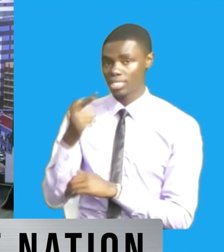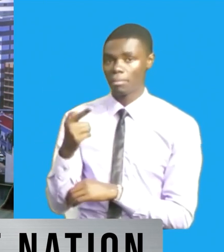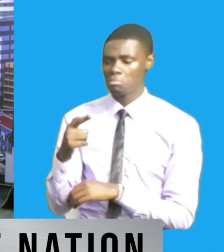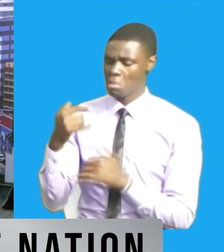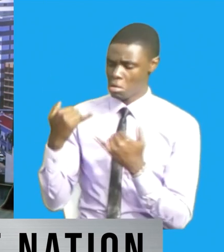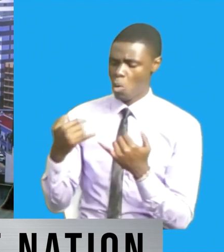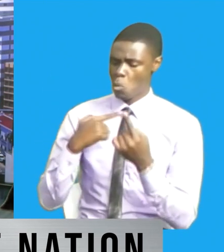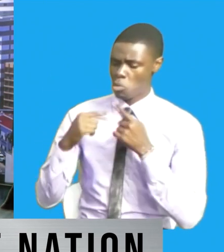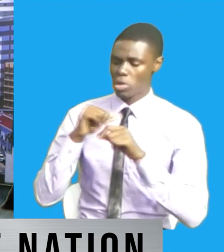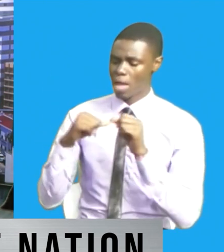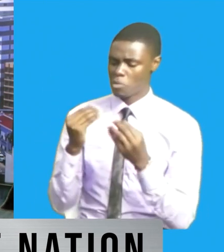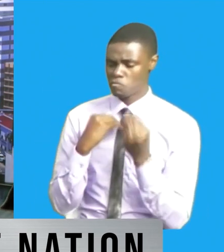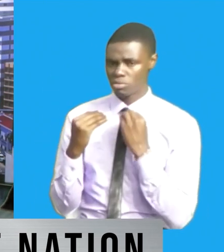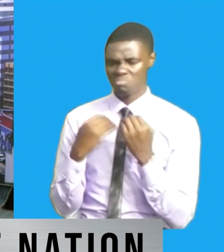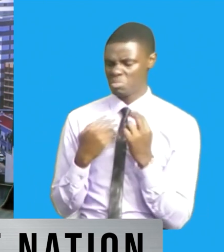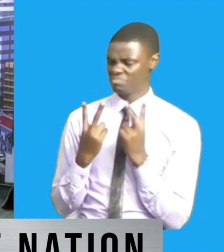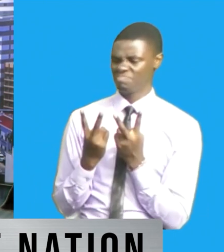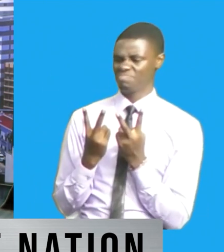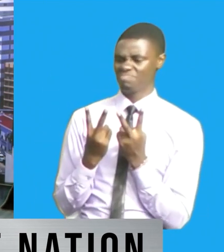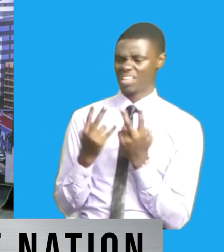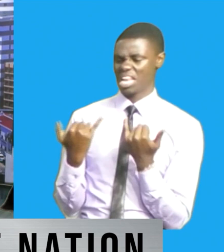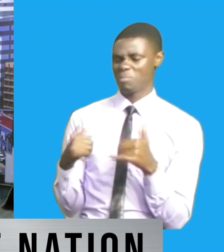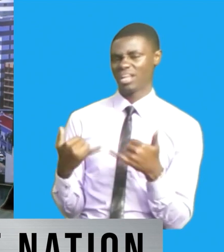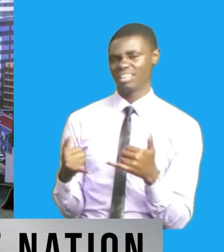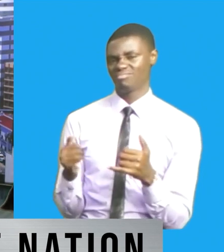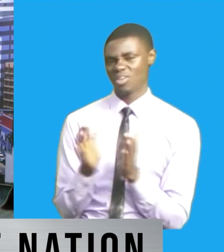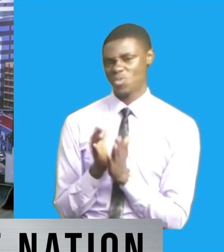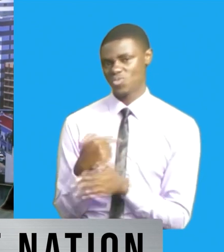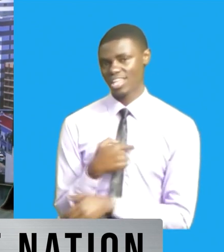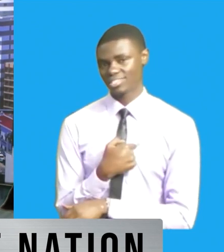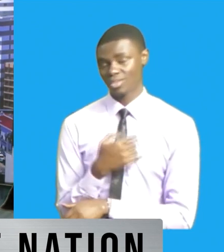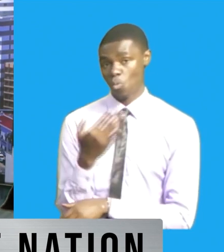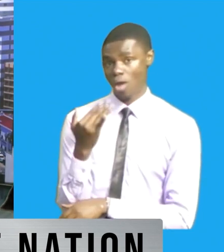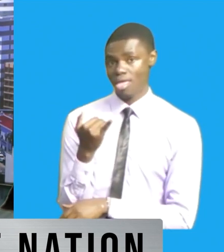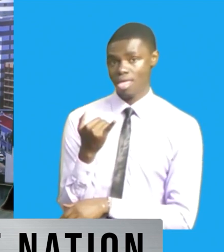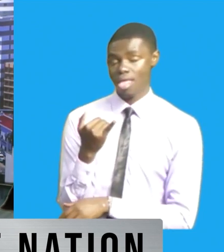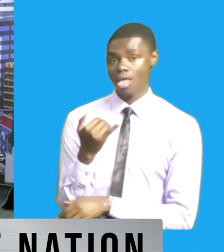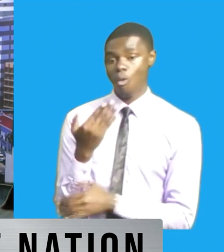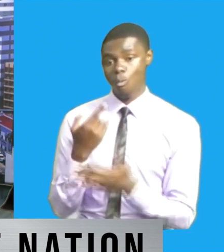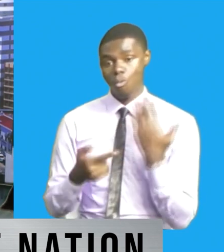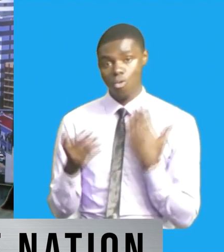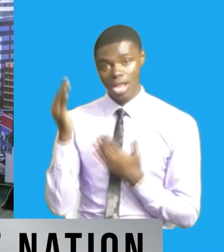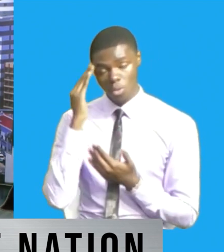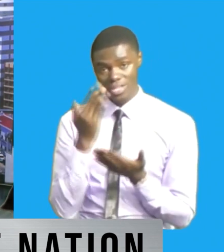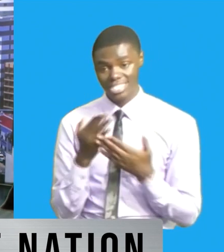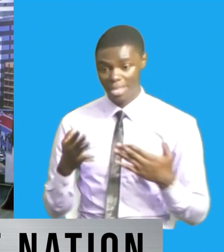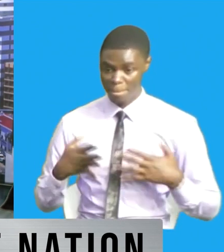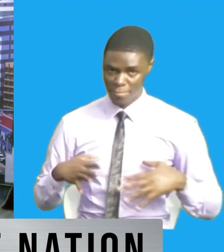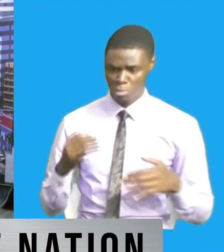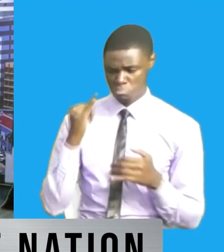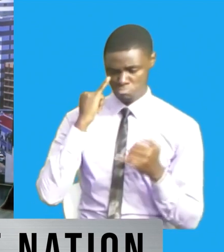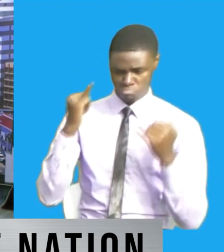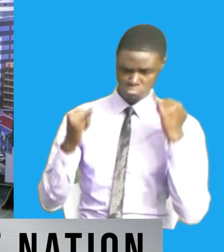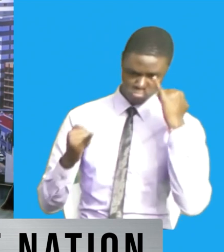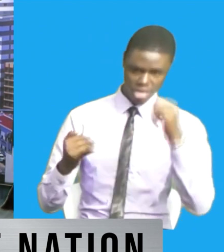wanaongea mambo ya chakula, lakini mimi naona kama ni mchezo wanatuchezea. Right. Kwa sababu what I know is that some of us have ideas